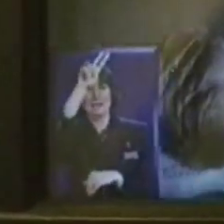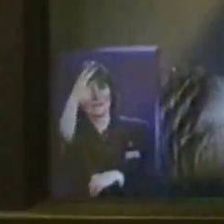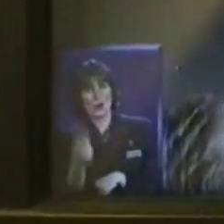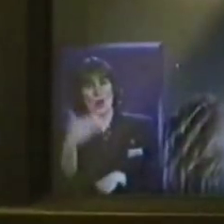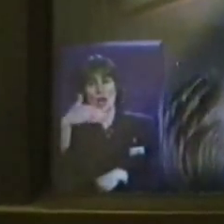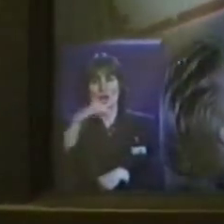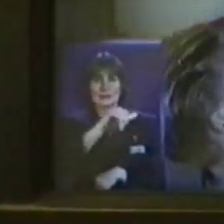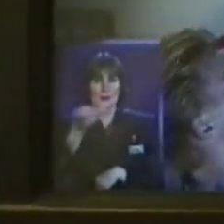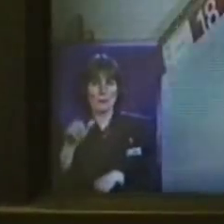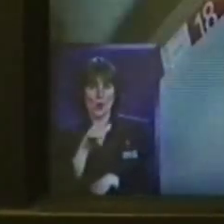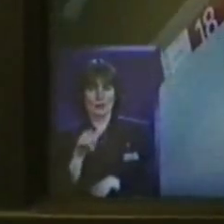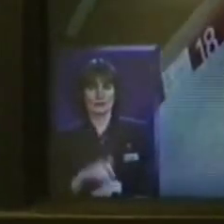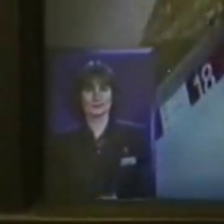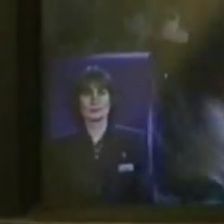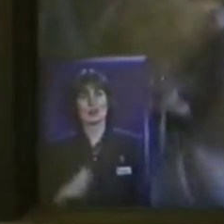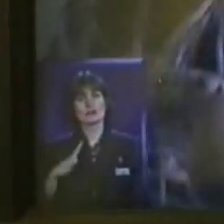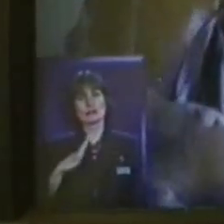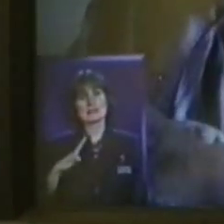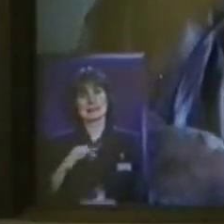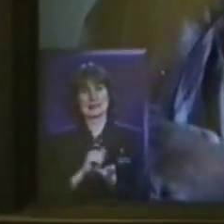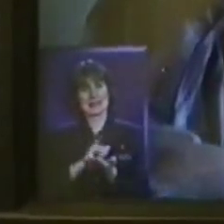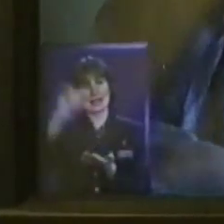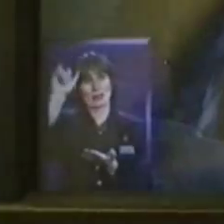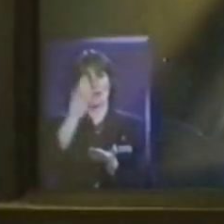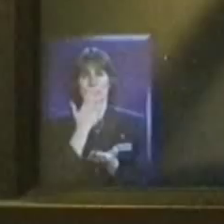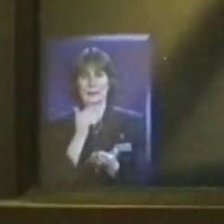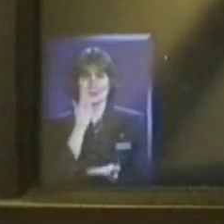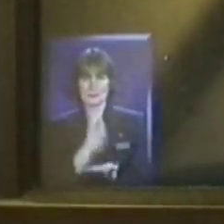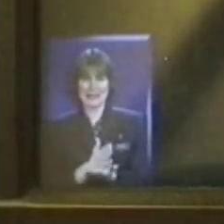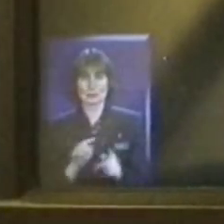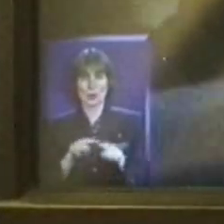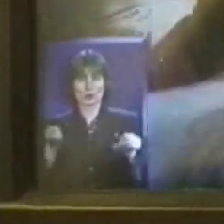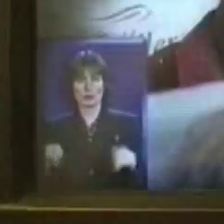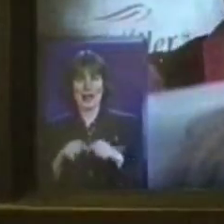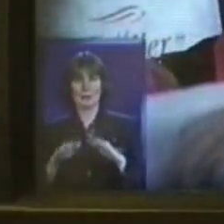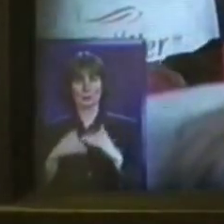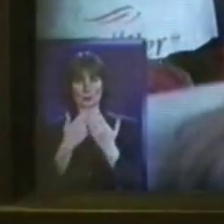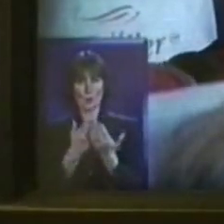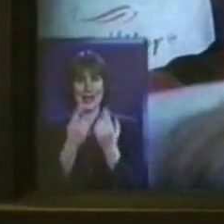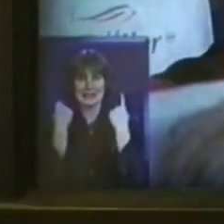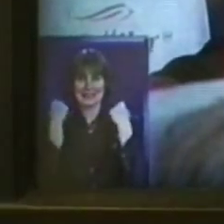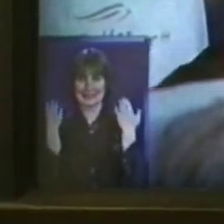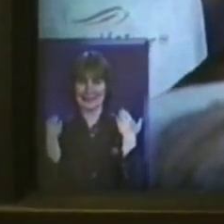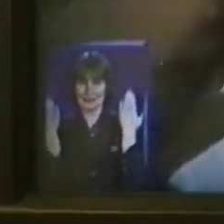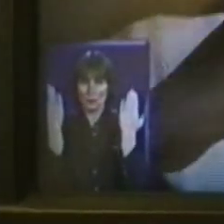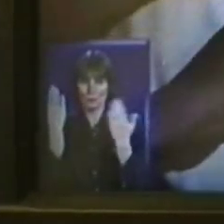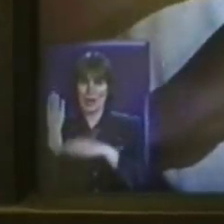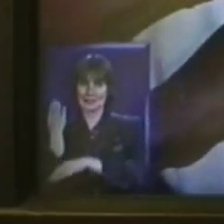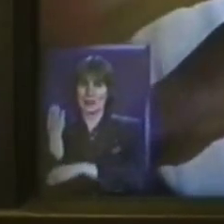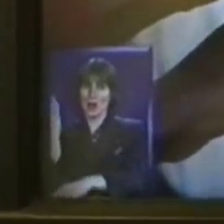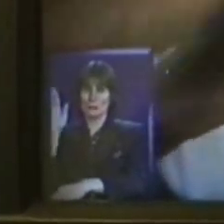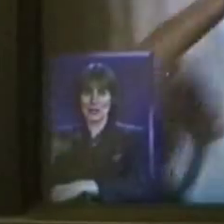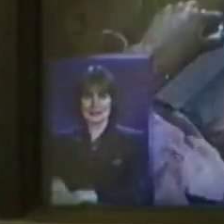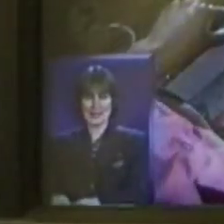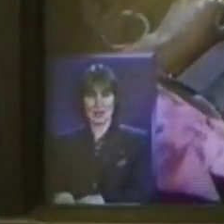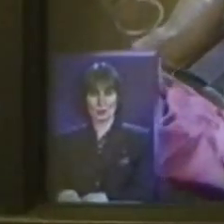items in the locker carefully, as they may fall and injure someone. As we prepare for take-off, please make sure that your tray